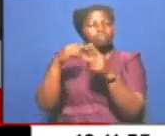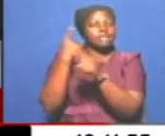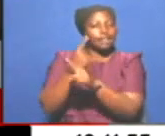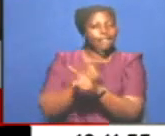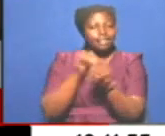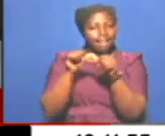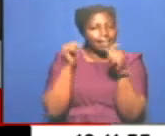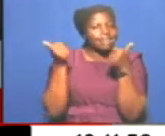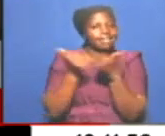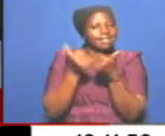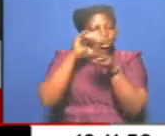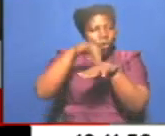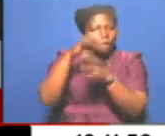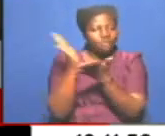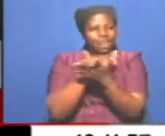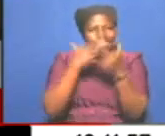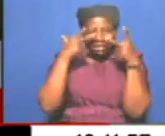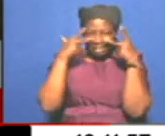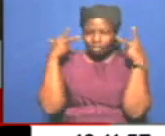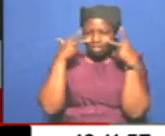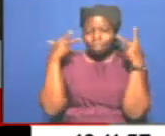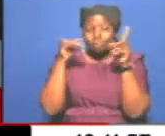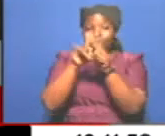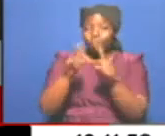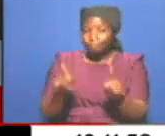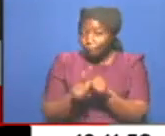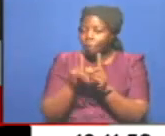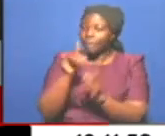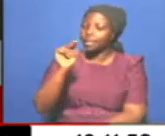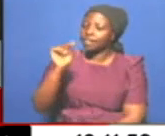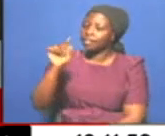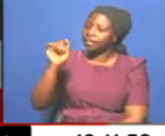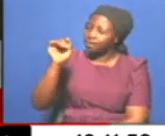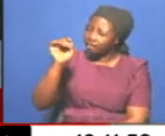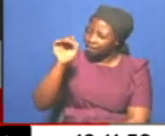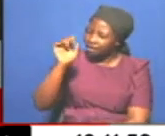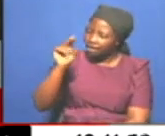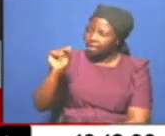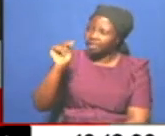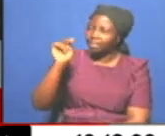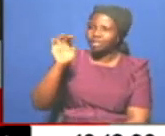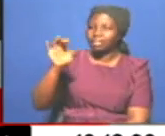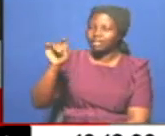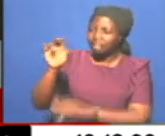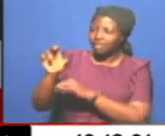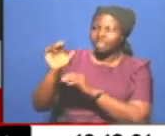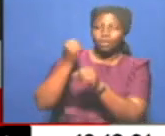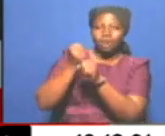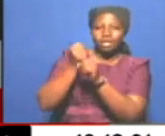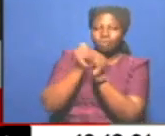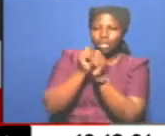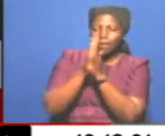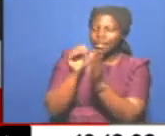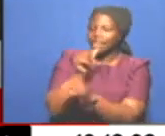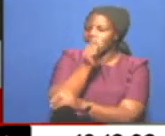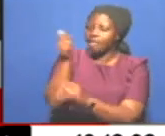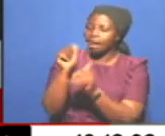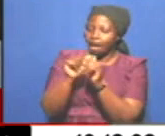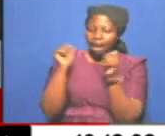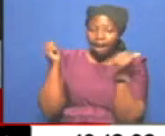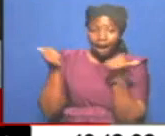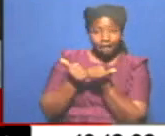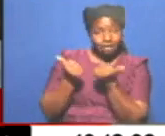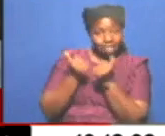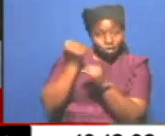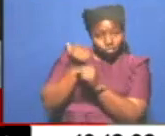counterterrorism. Mm-hmm. And also NCTC in liaison with other agencies, they do